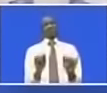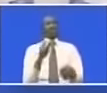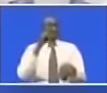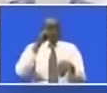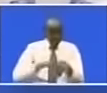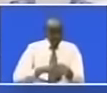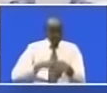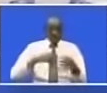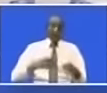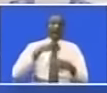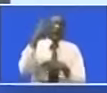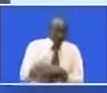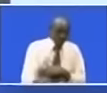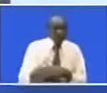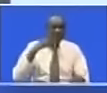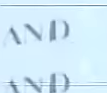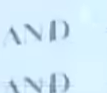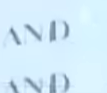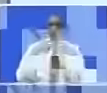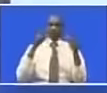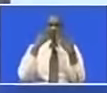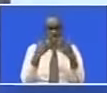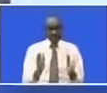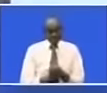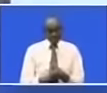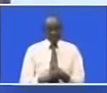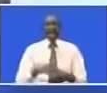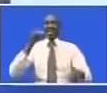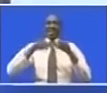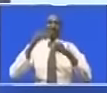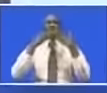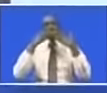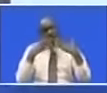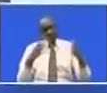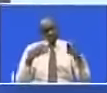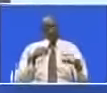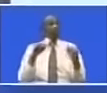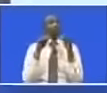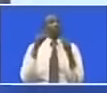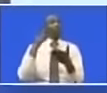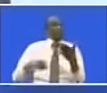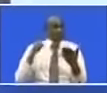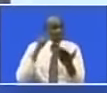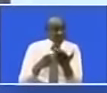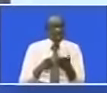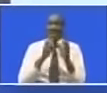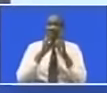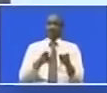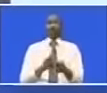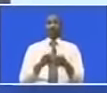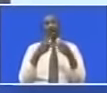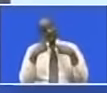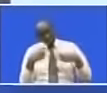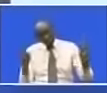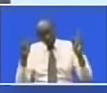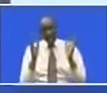during and after the polls. The elections are over now and what we are waiting for are the results and